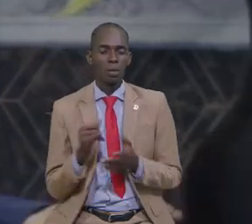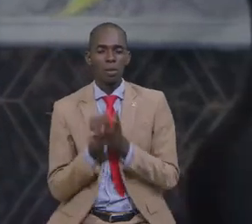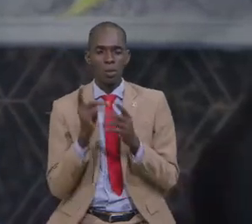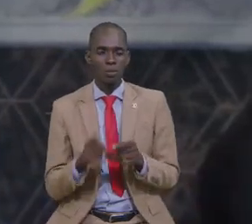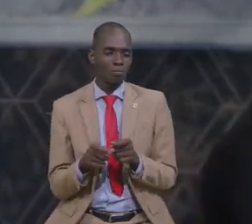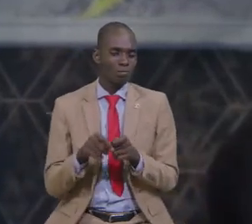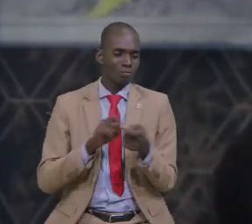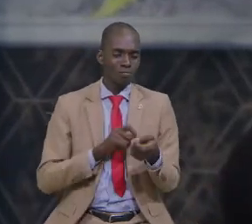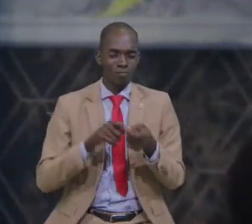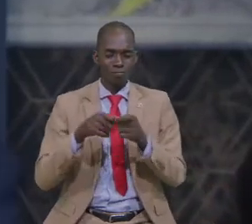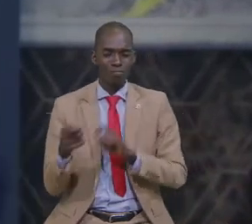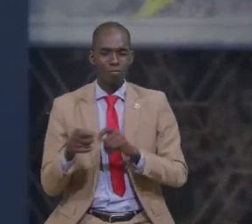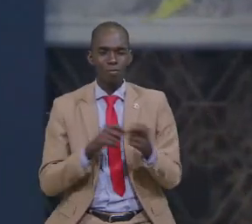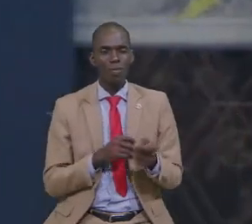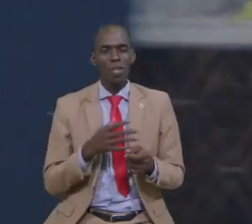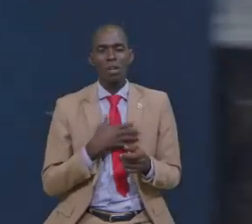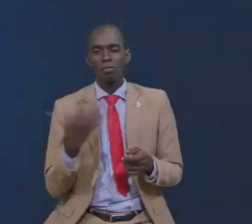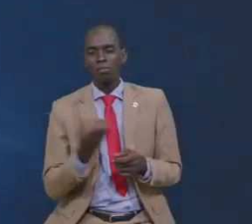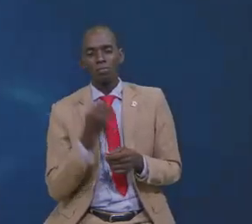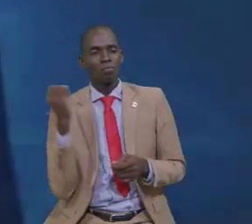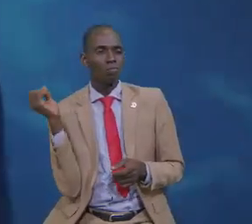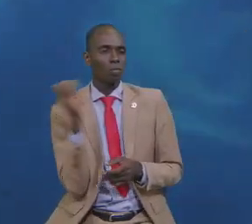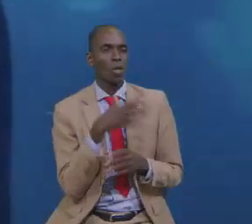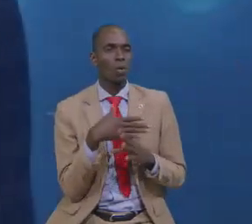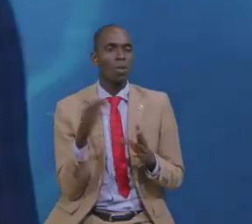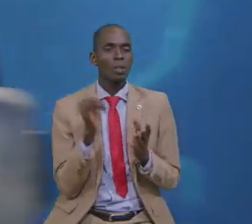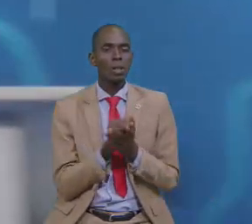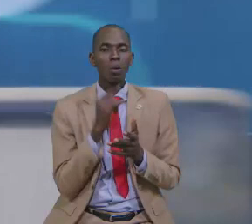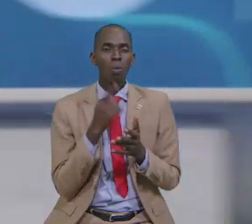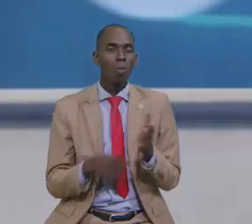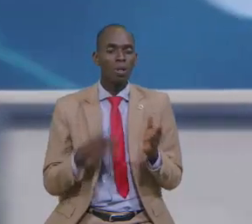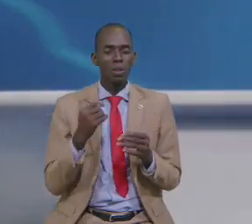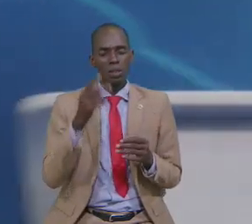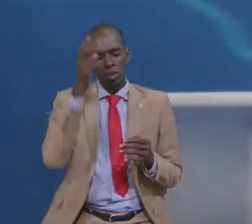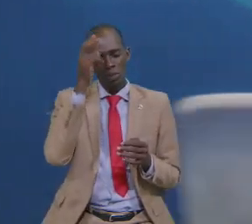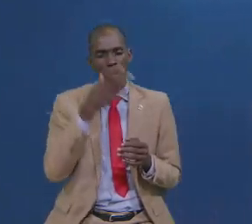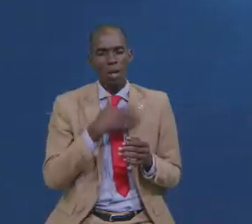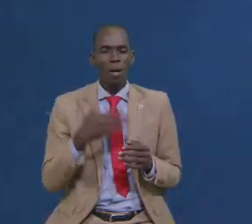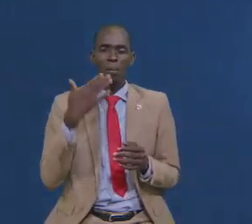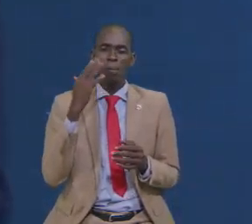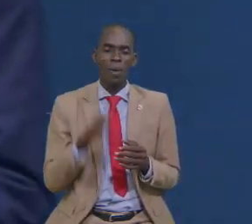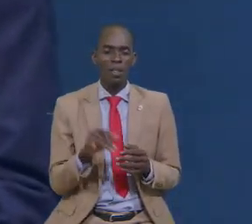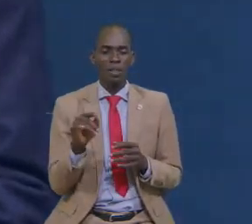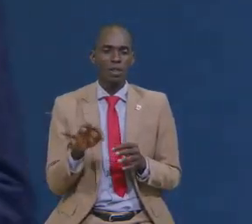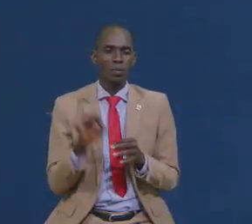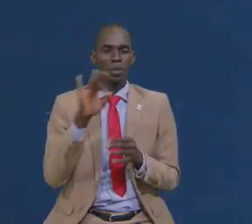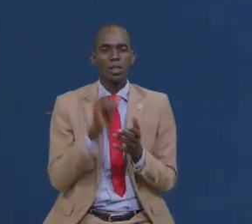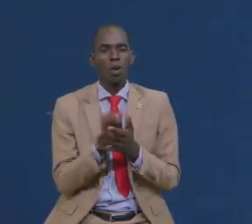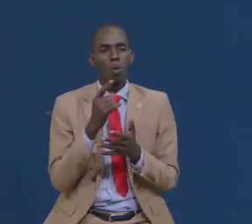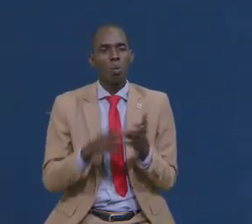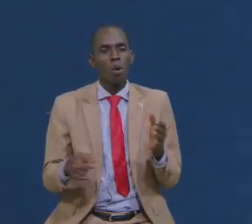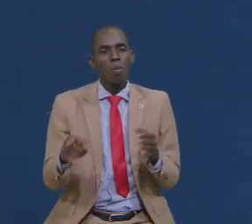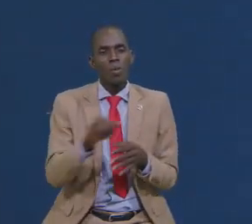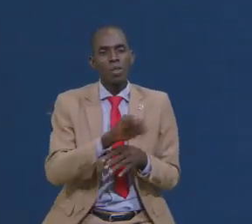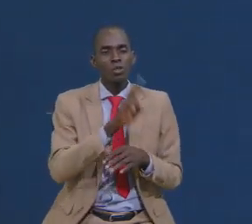then they throw them away that's what the devil and the evil spirits and their co-hosts that's what they used to deal with your